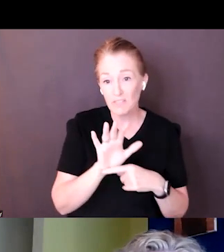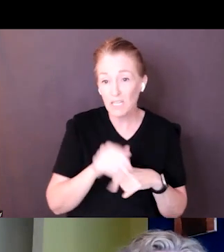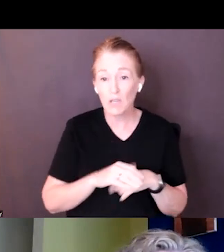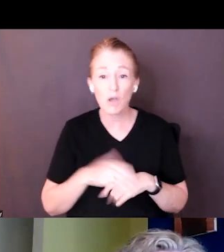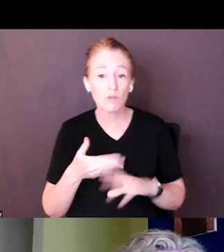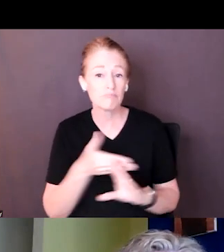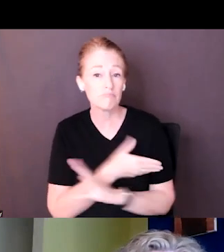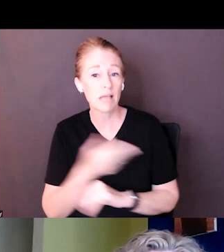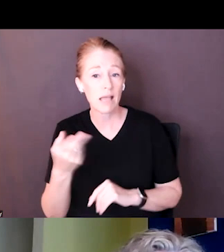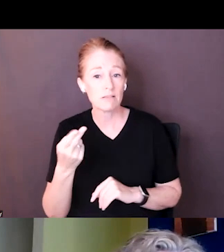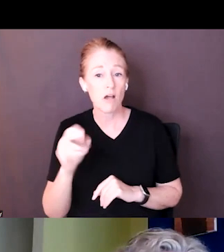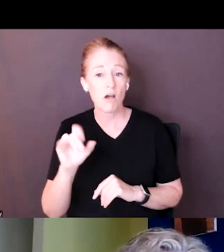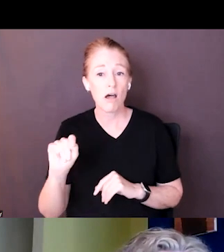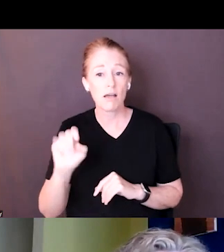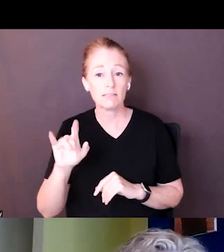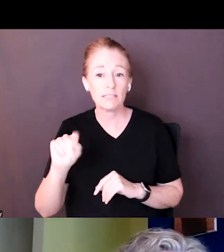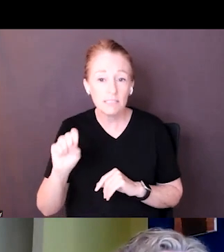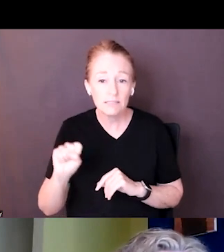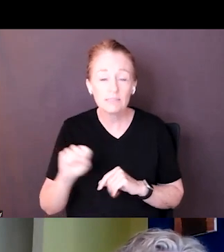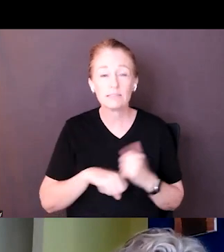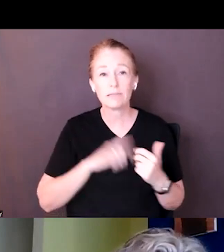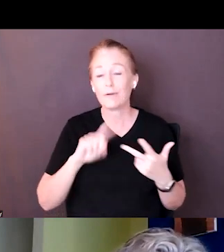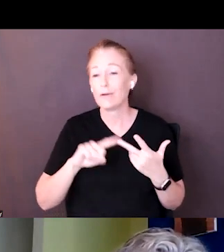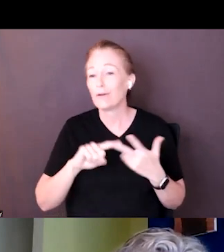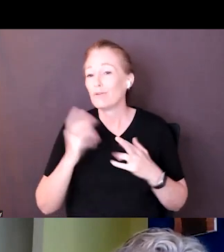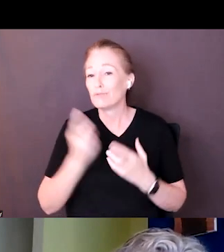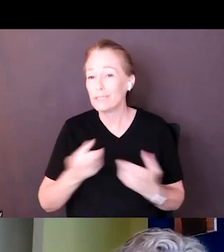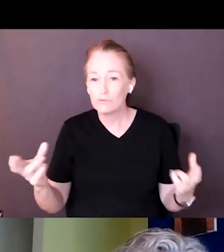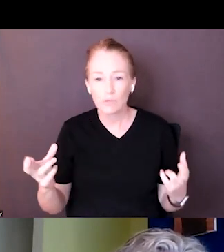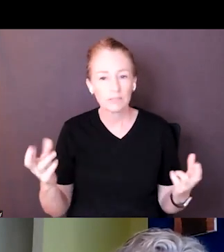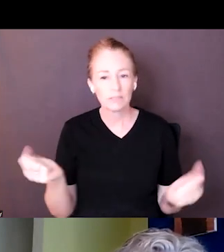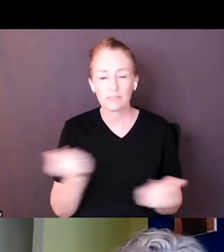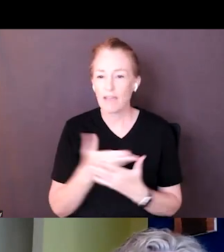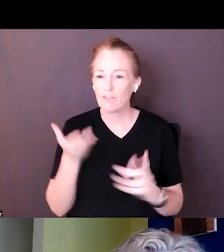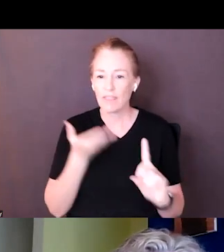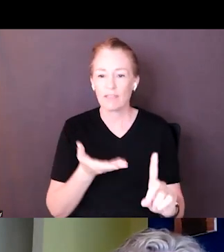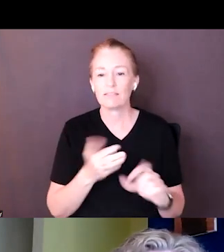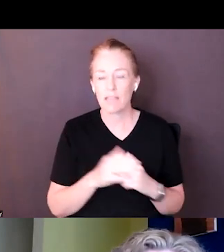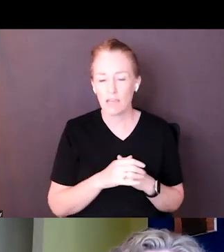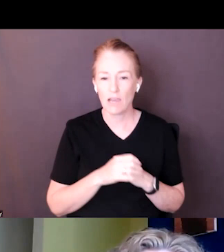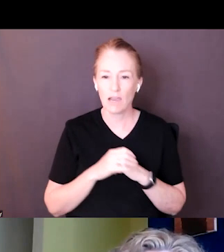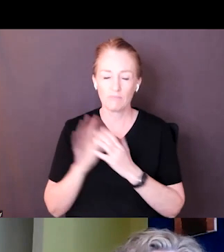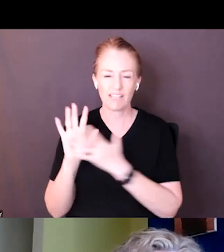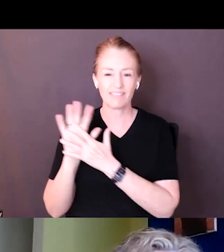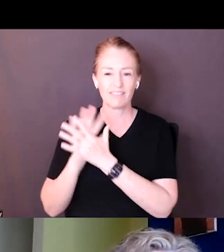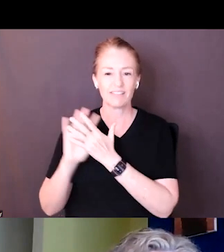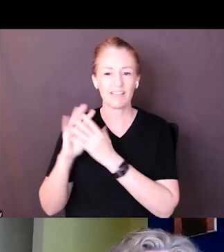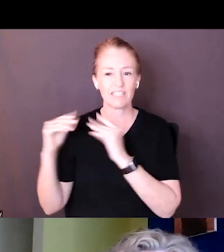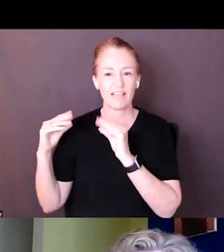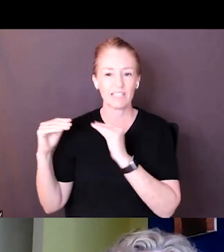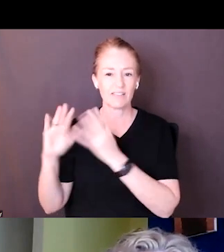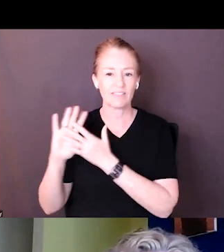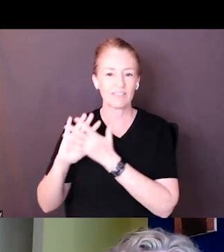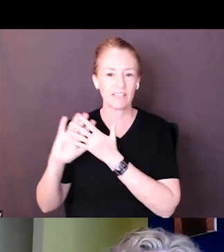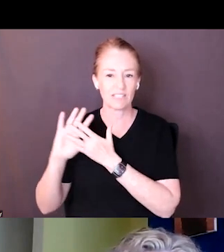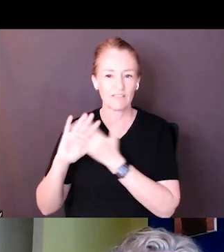seats, new resources, it's all there. So we highly encourage you to just stay